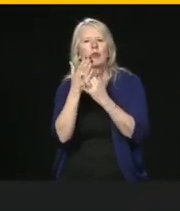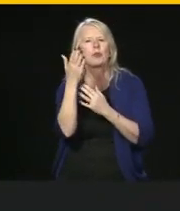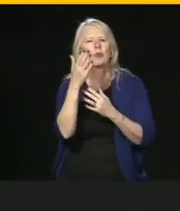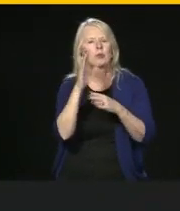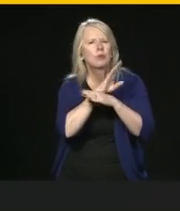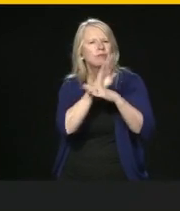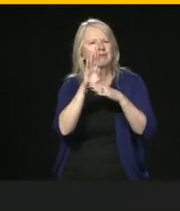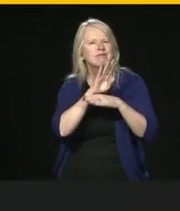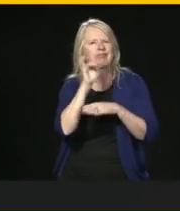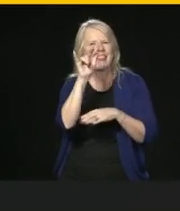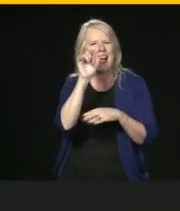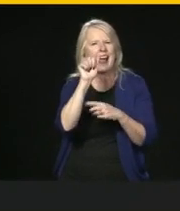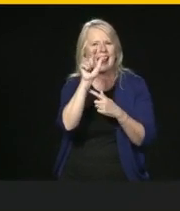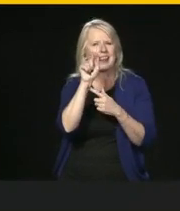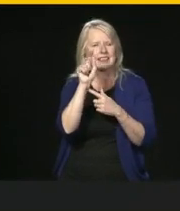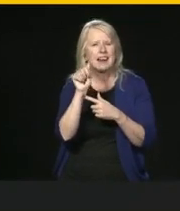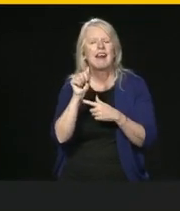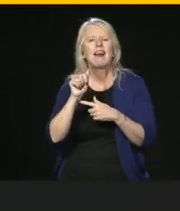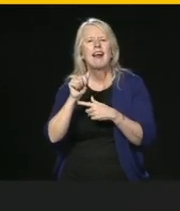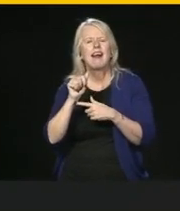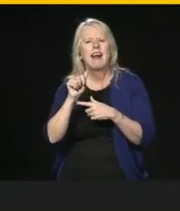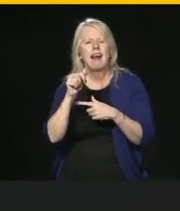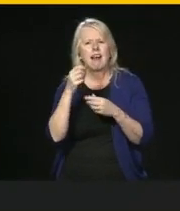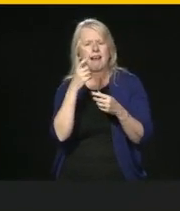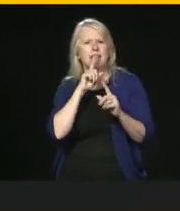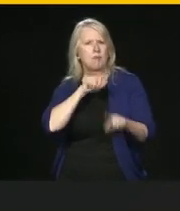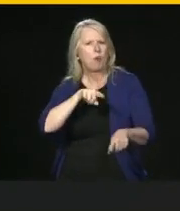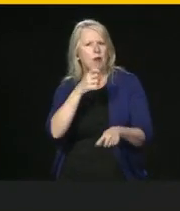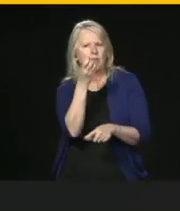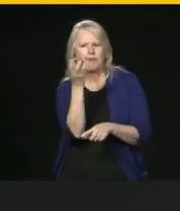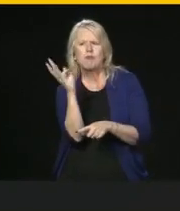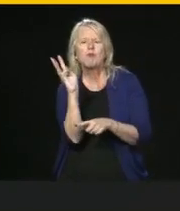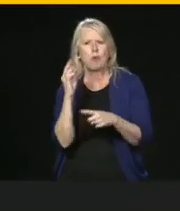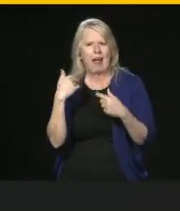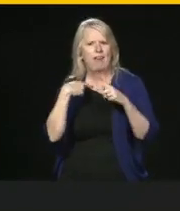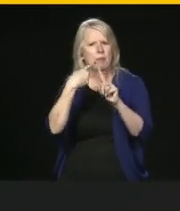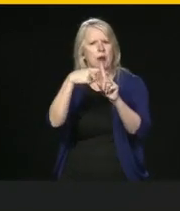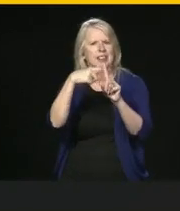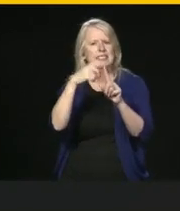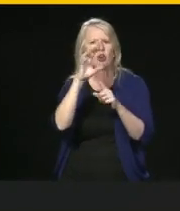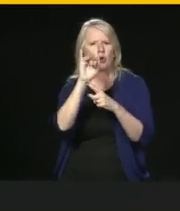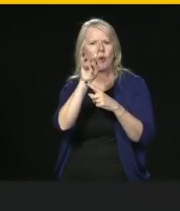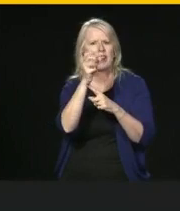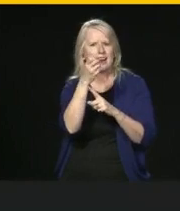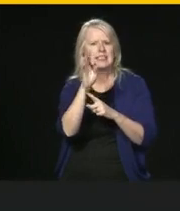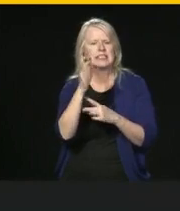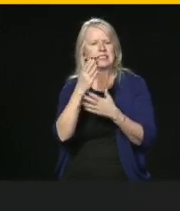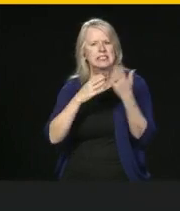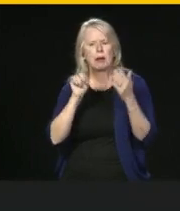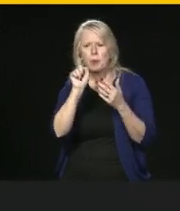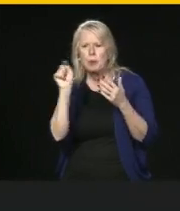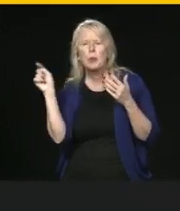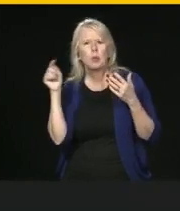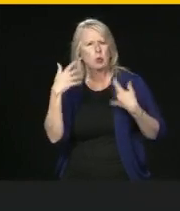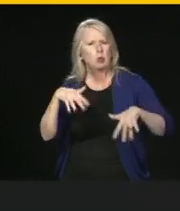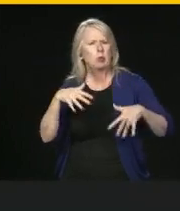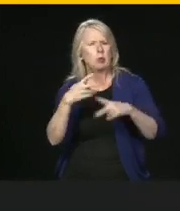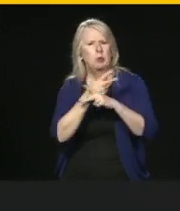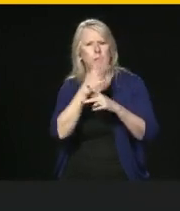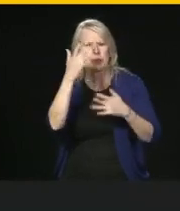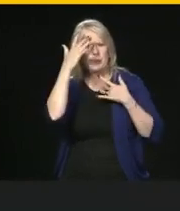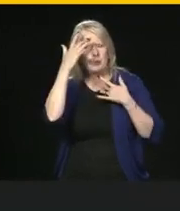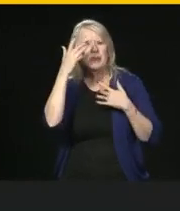of people with COVID-19 and a number of people that were quite severely ill. What sort of efforts, if any, have been made to sort of track